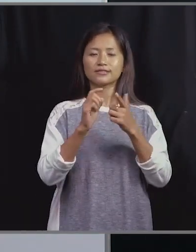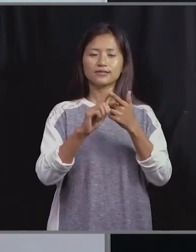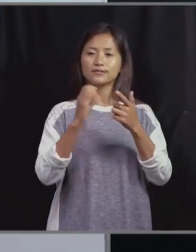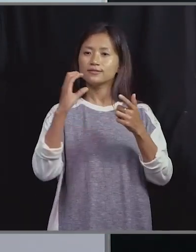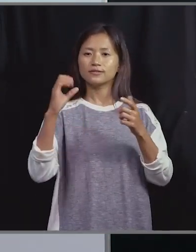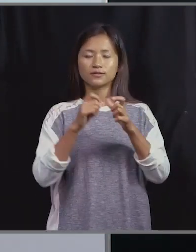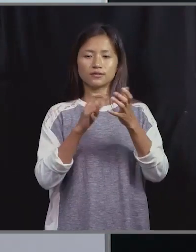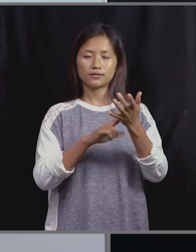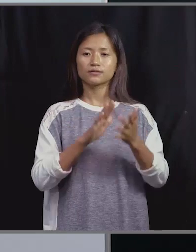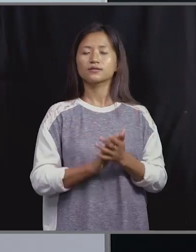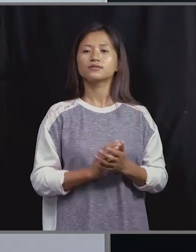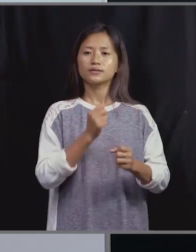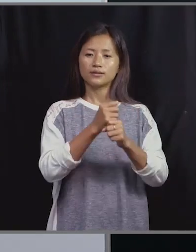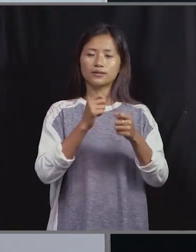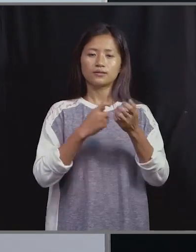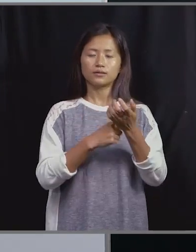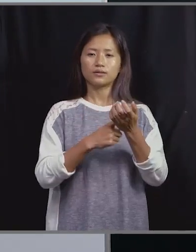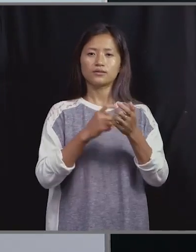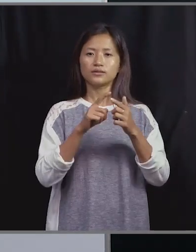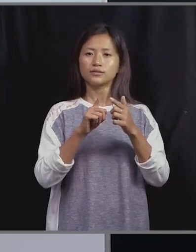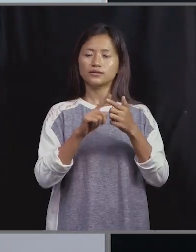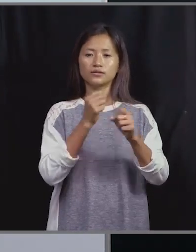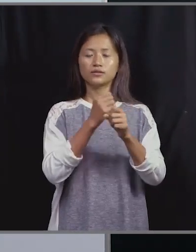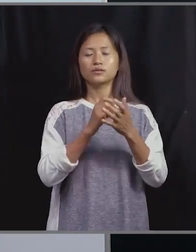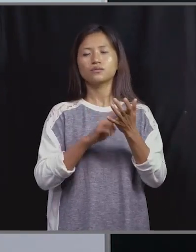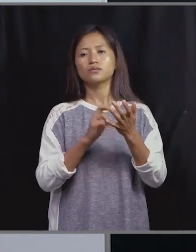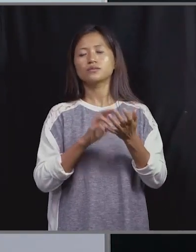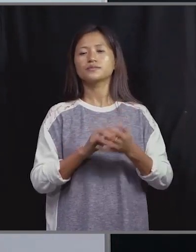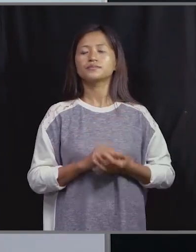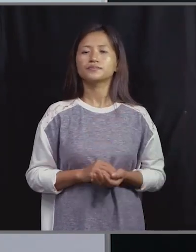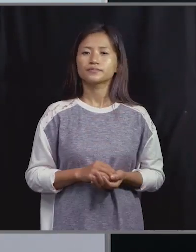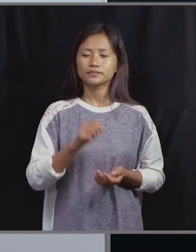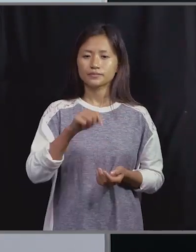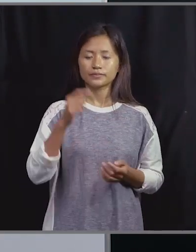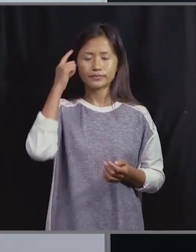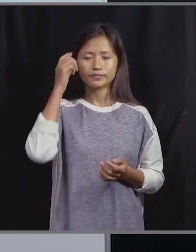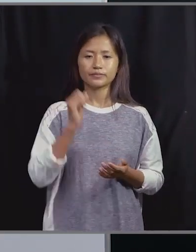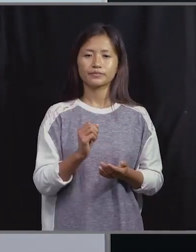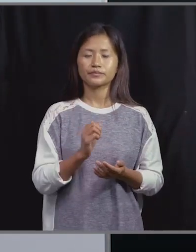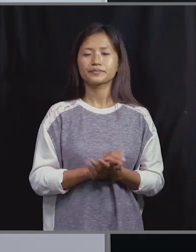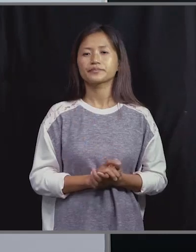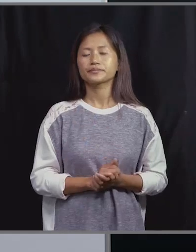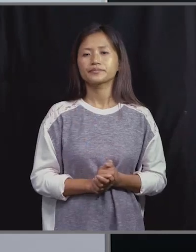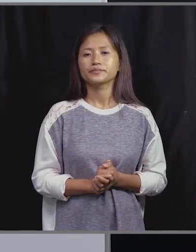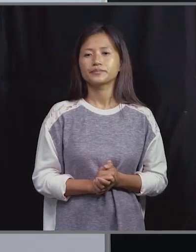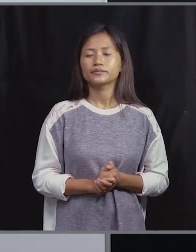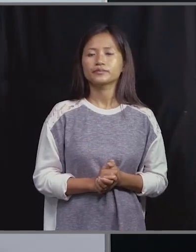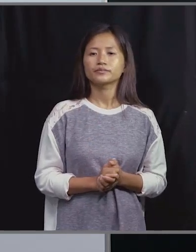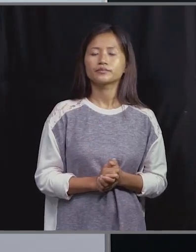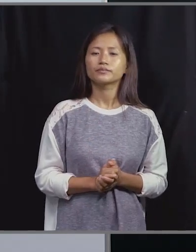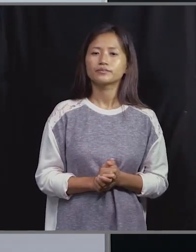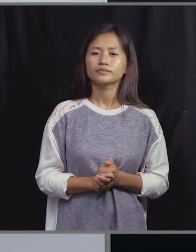means an uproar or a violent outburst. Please keep in mind that. So Deccan